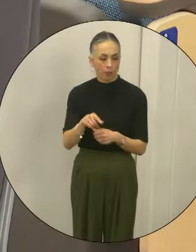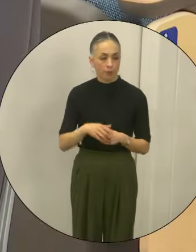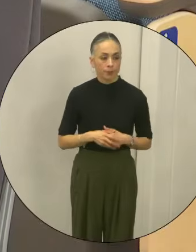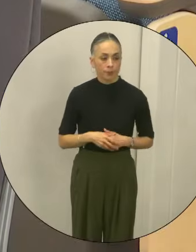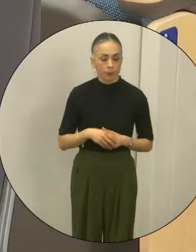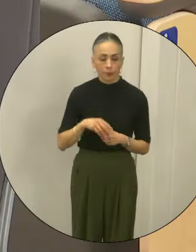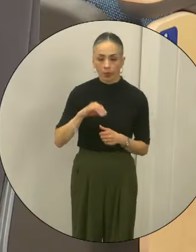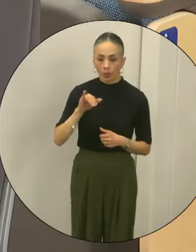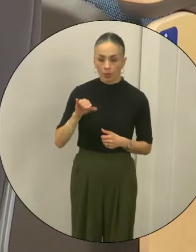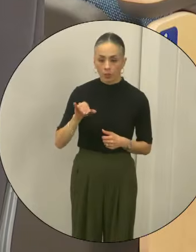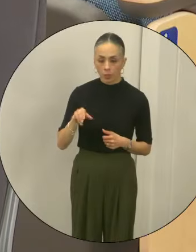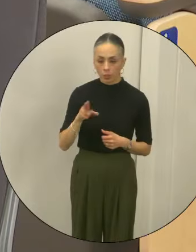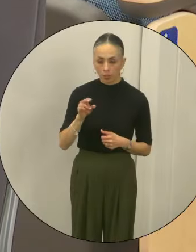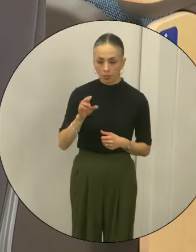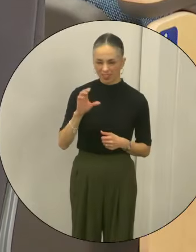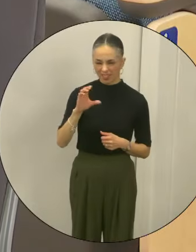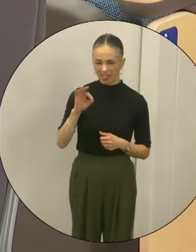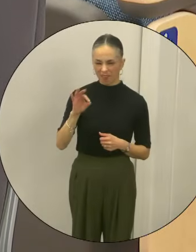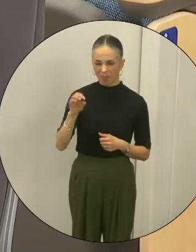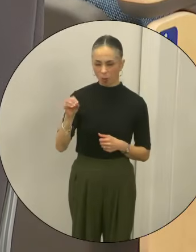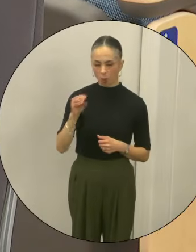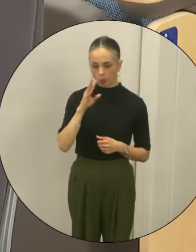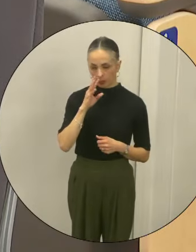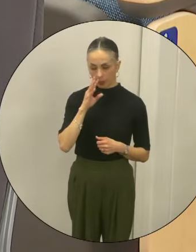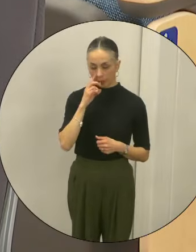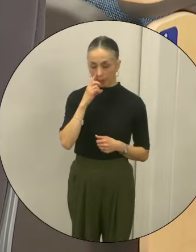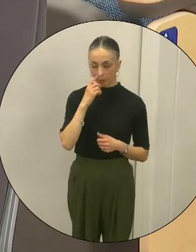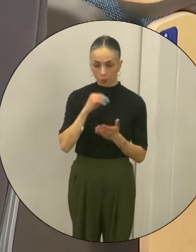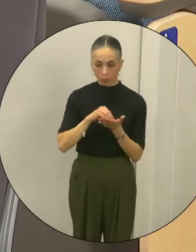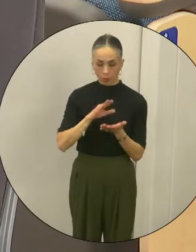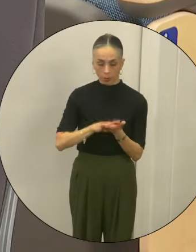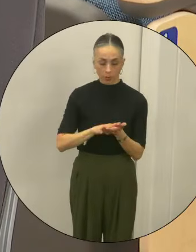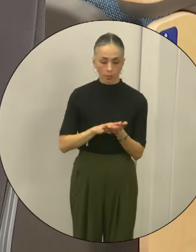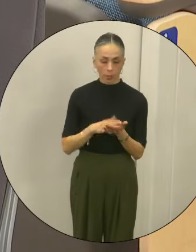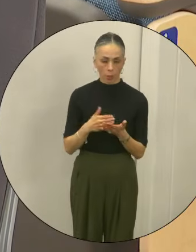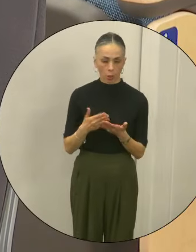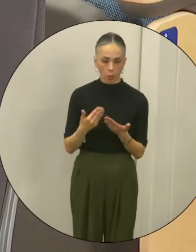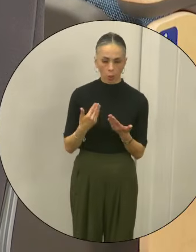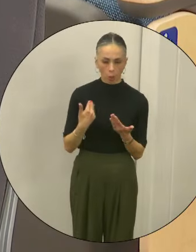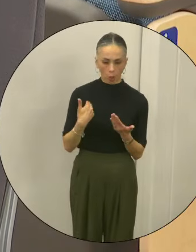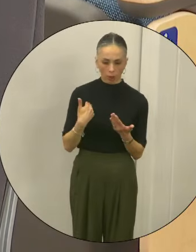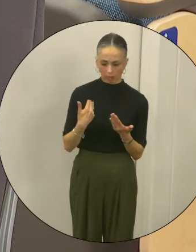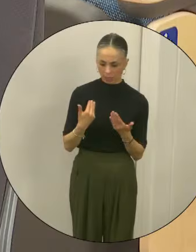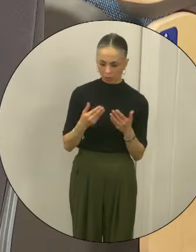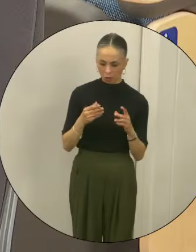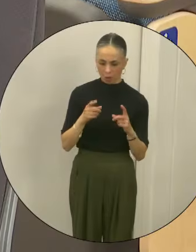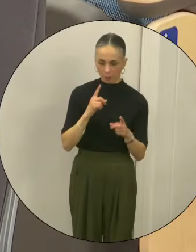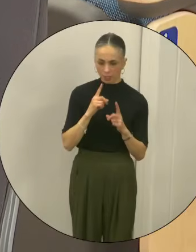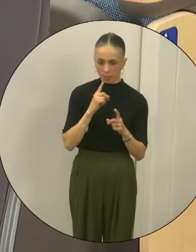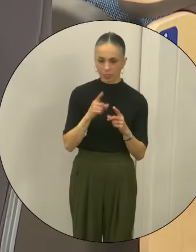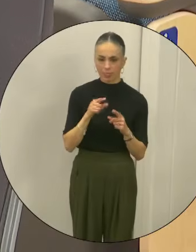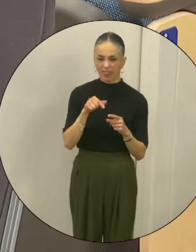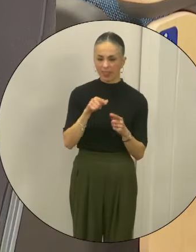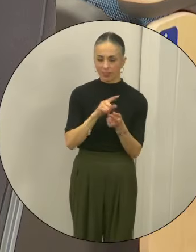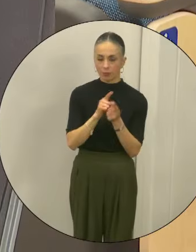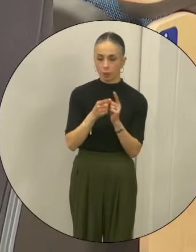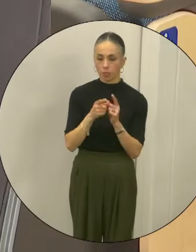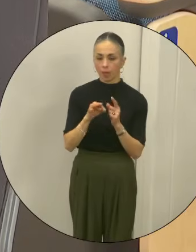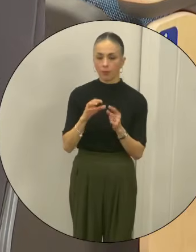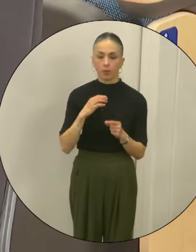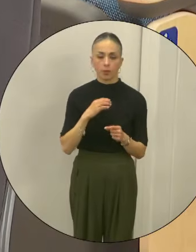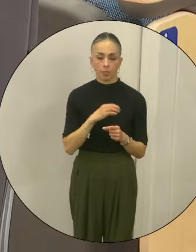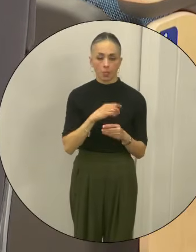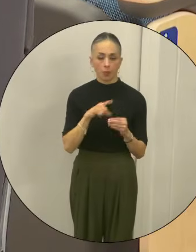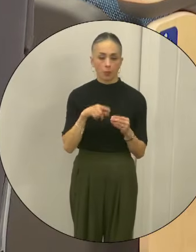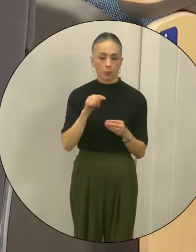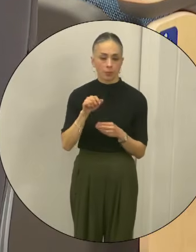Justin Dayhoff, CFO for the record. Thank you for the question, Trustee. There were early conversations in this iteration of the Commission around the